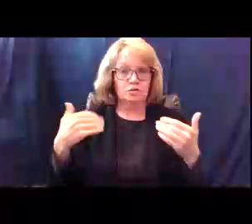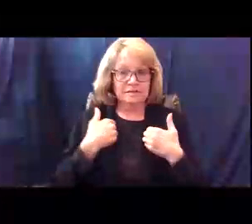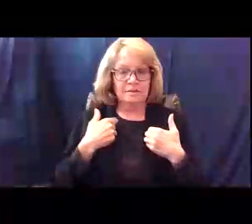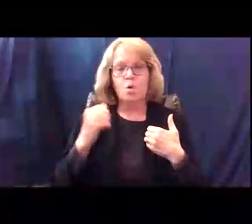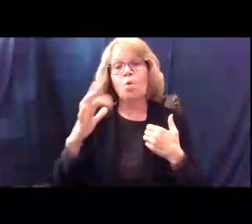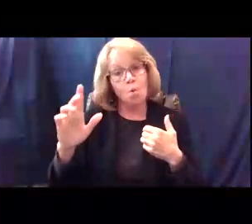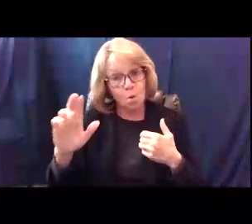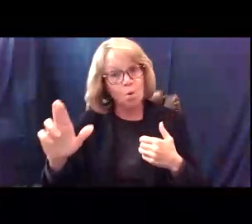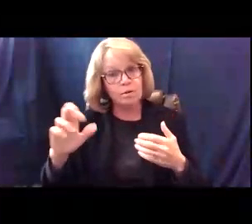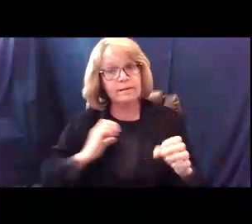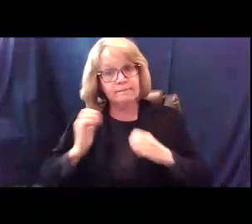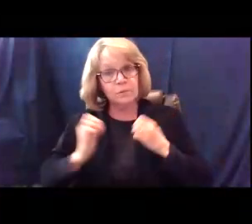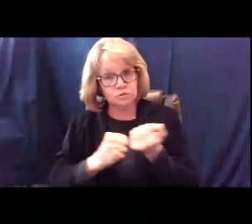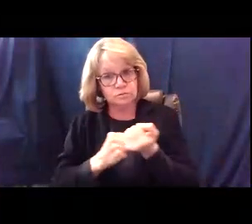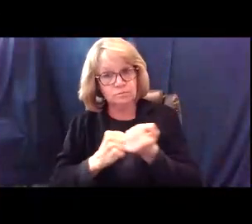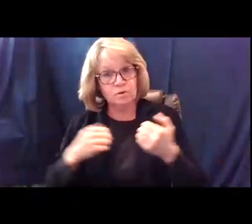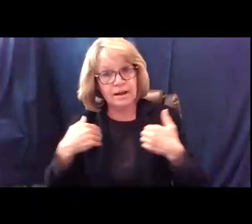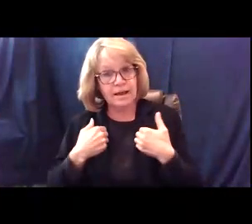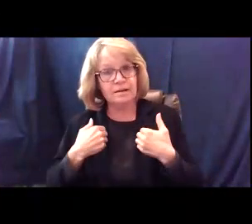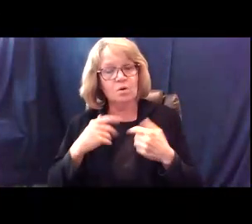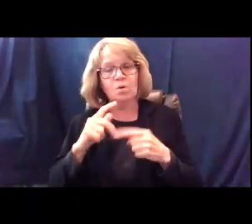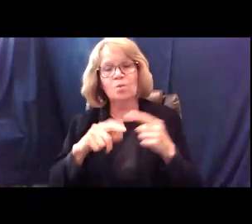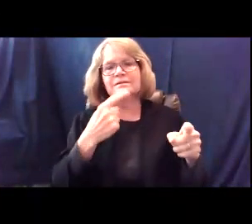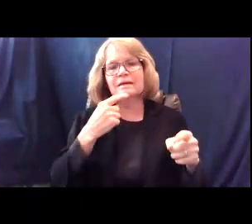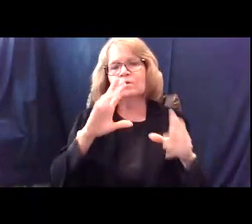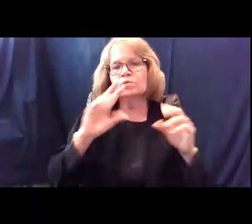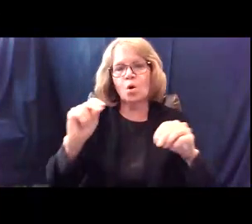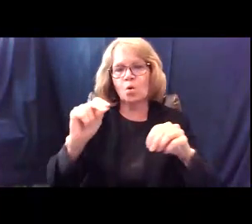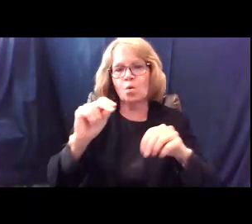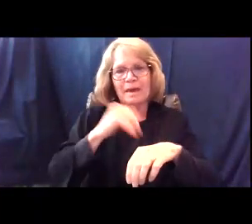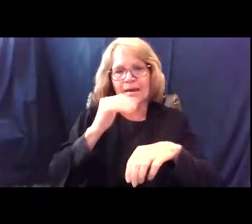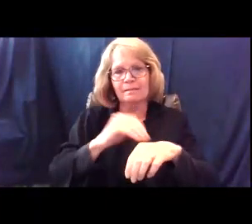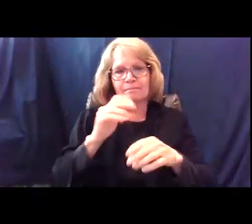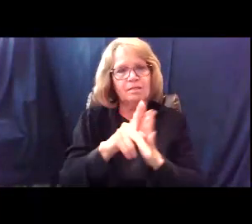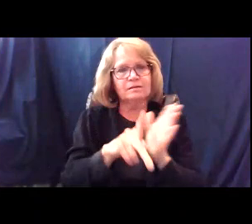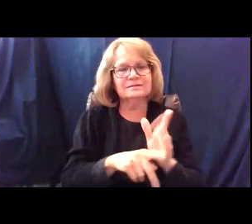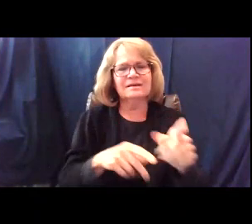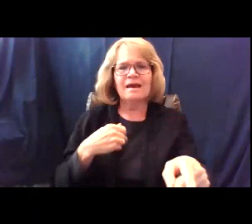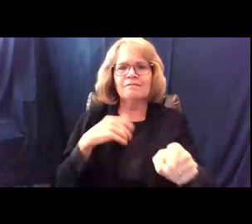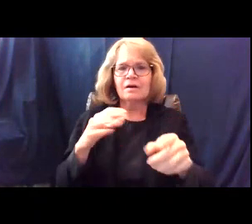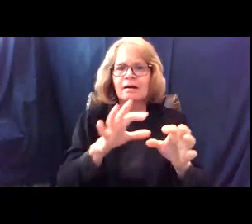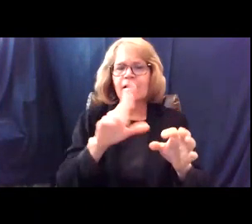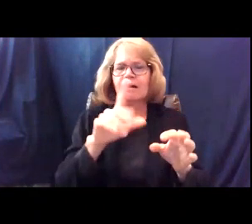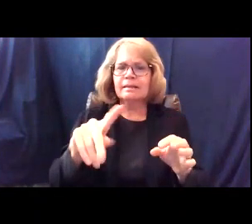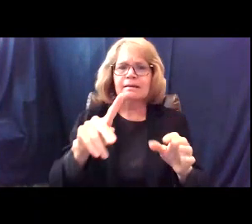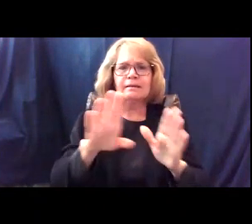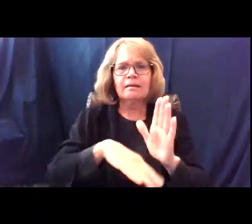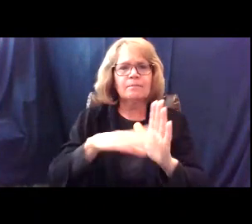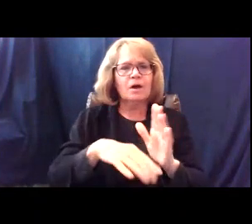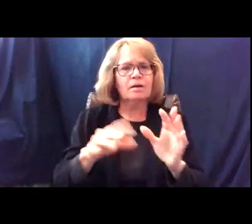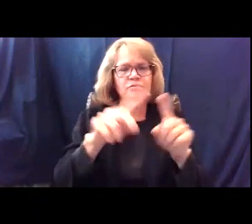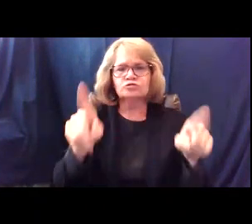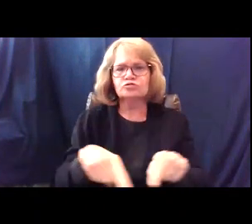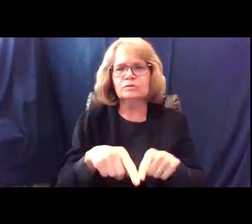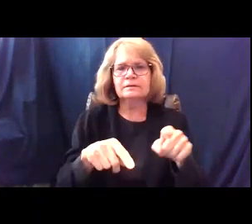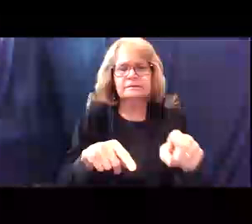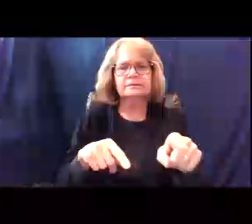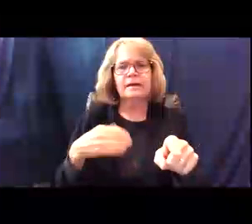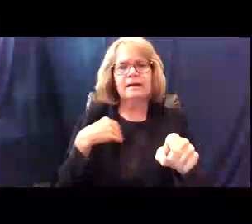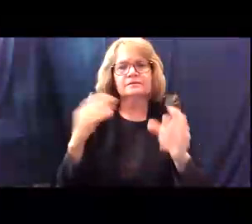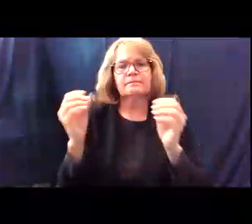support animal when there's a no pet policy. And there's a link at the bottom of the screen there that has